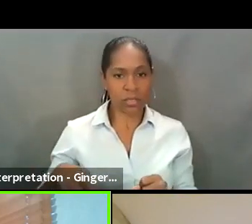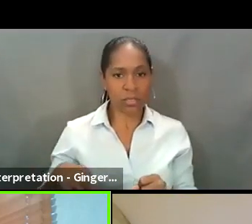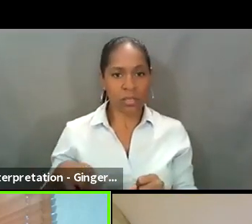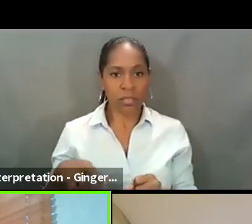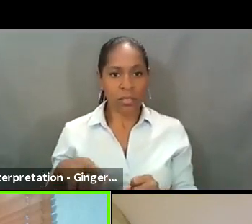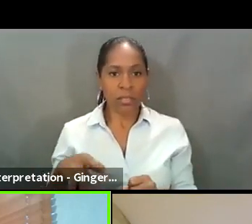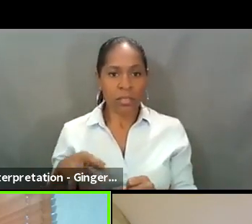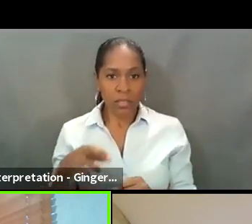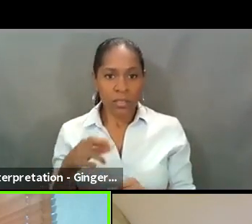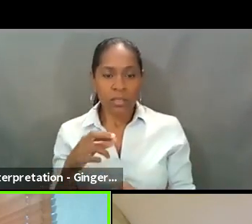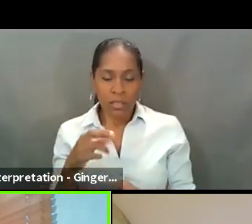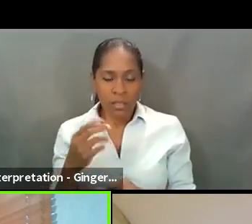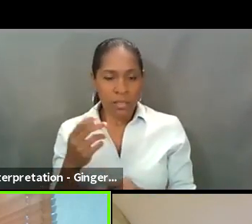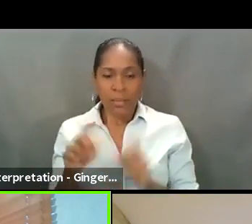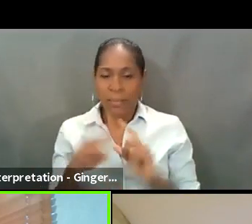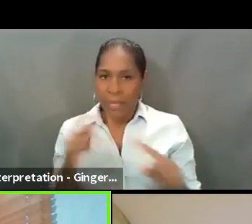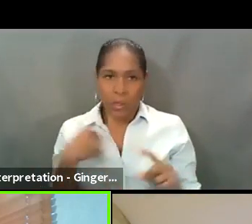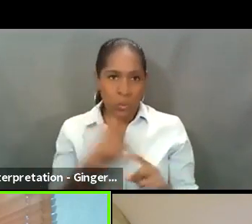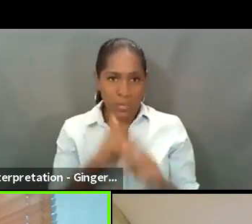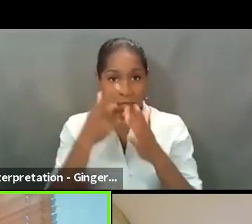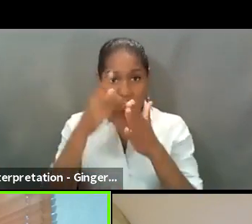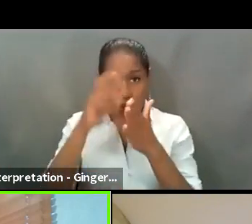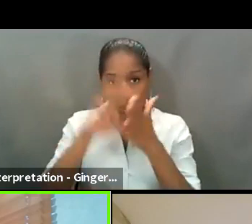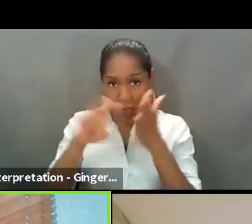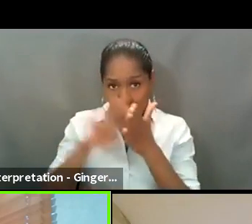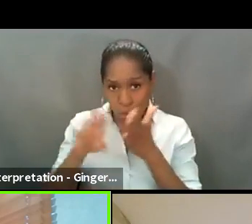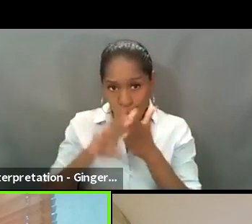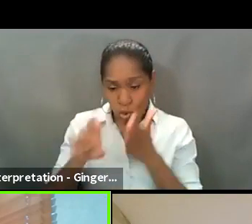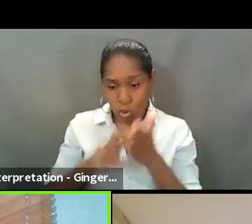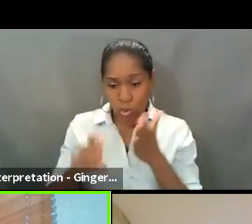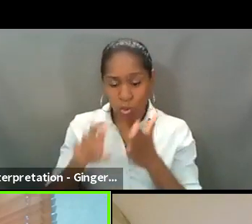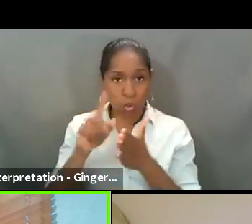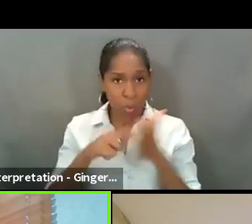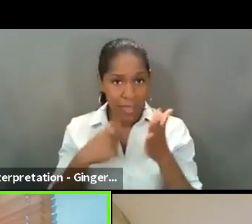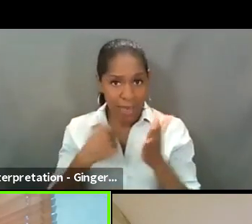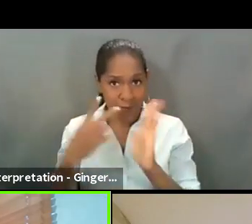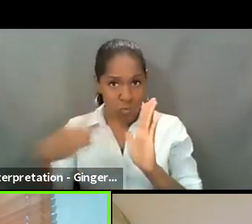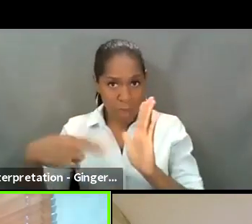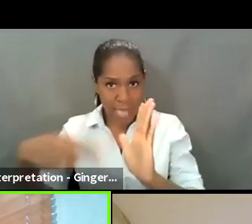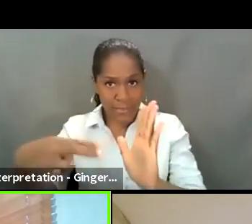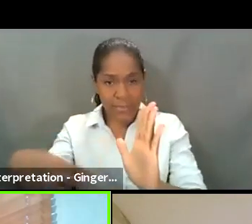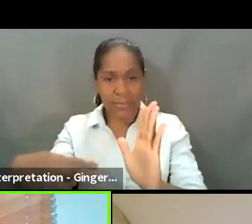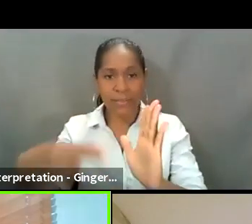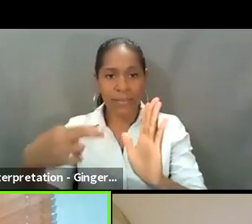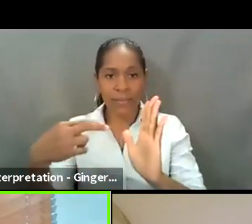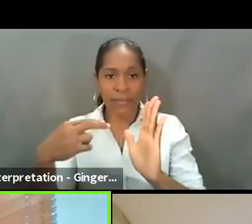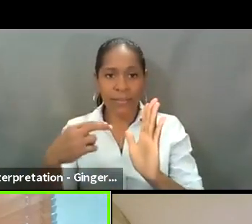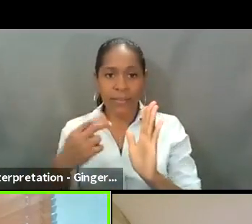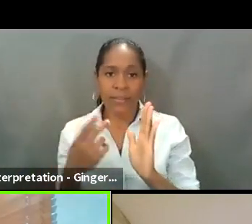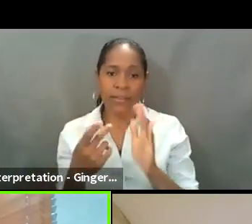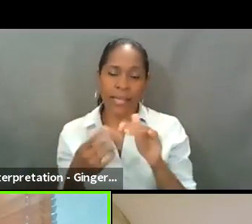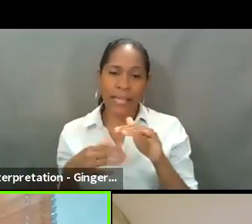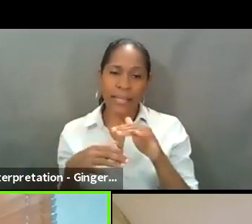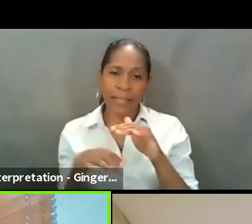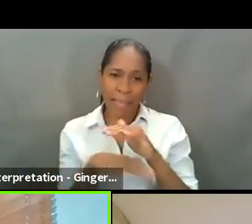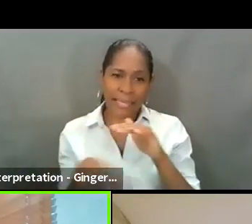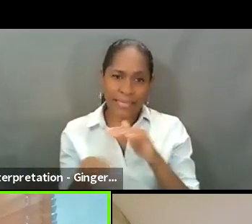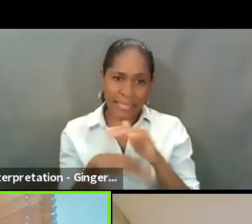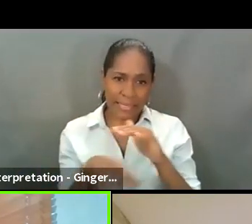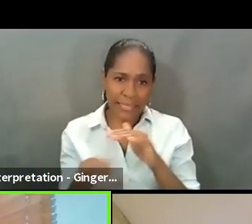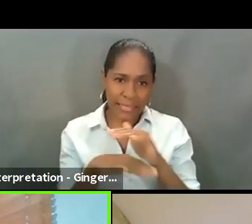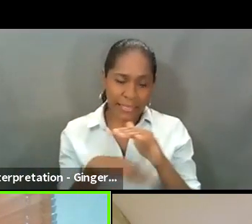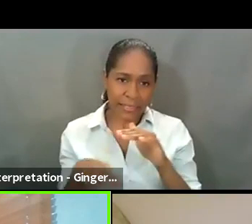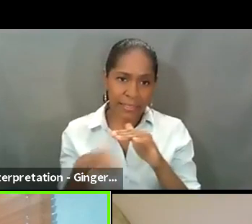the research that I that I have come across to, and basically, the Pope got the